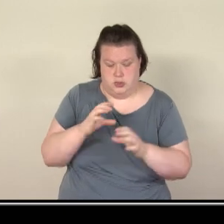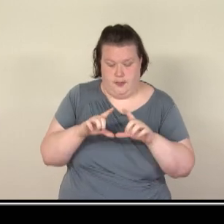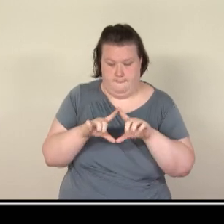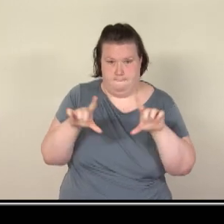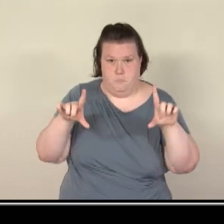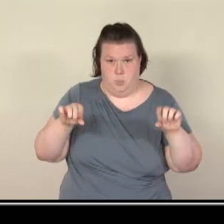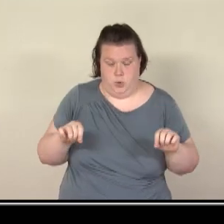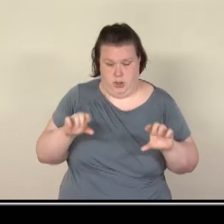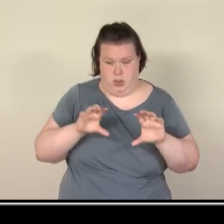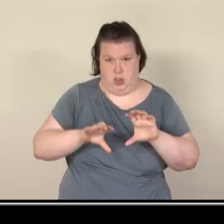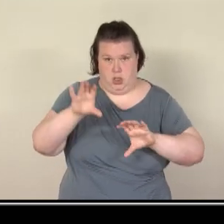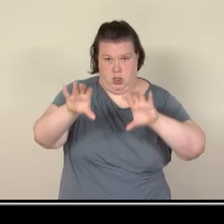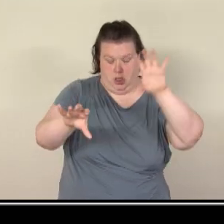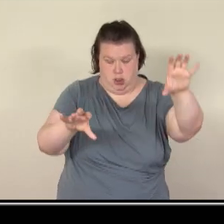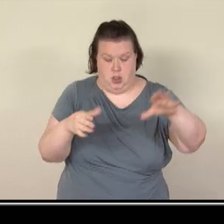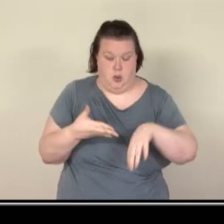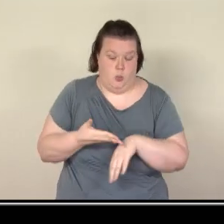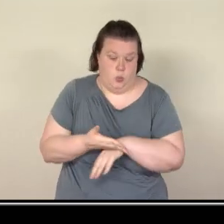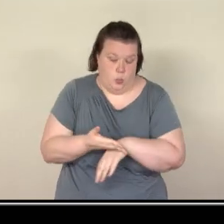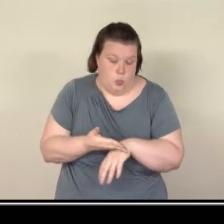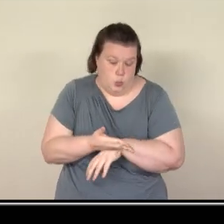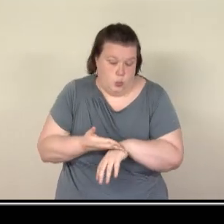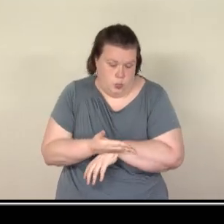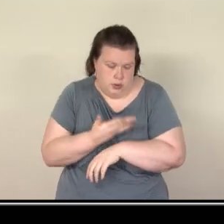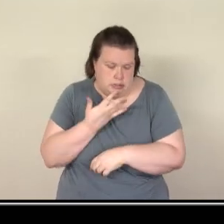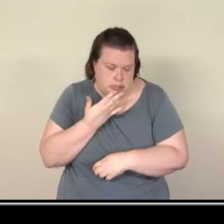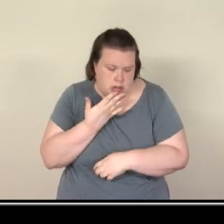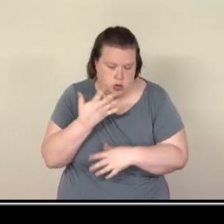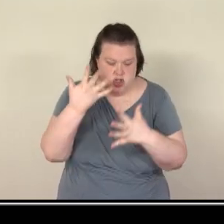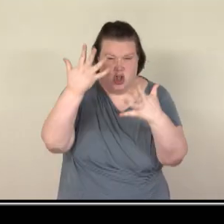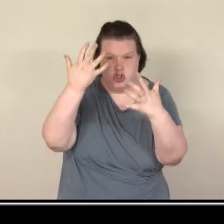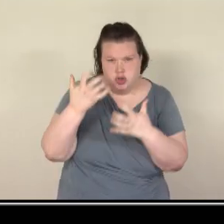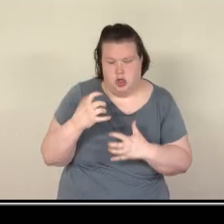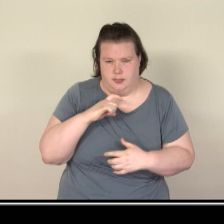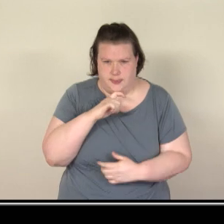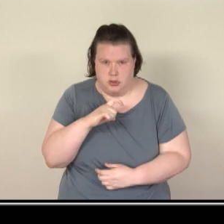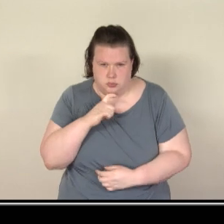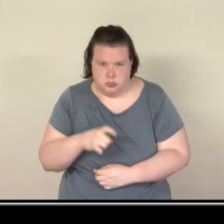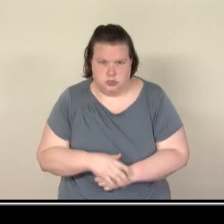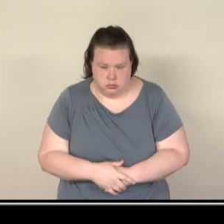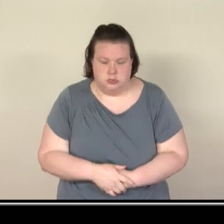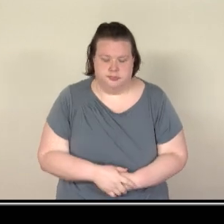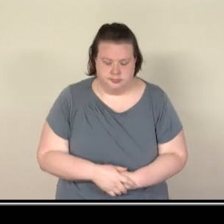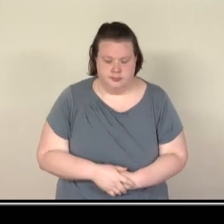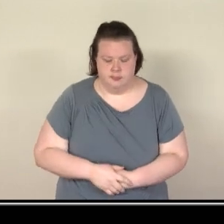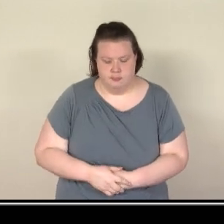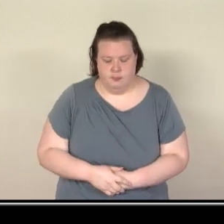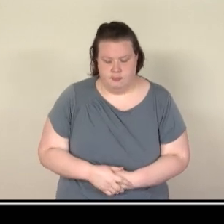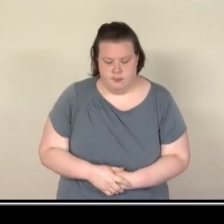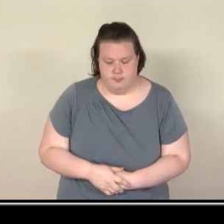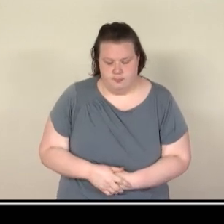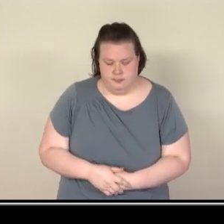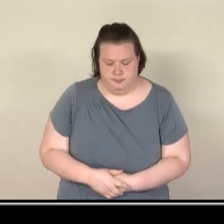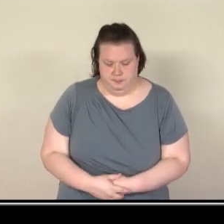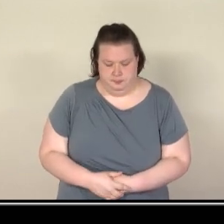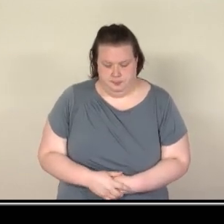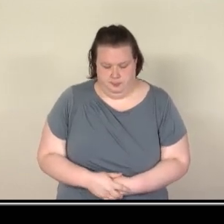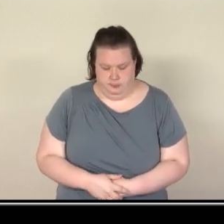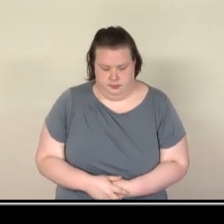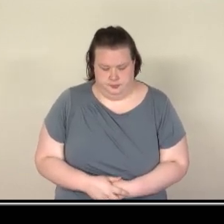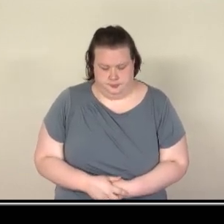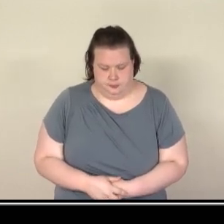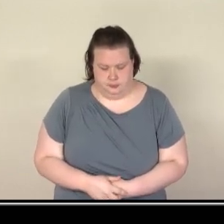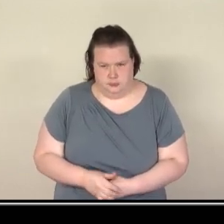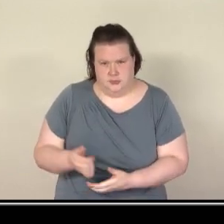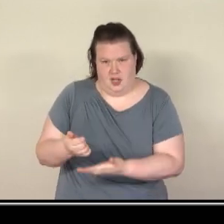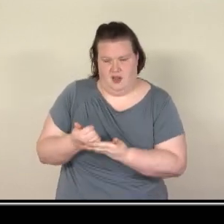wood tones, those darker metals, really using those strategies to make this feel like a